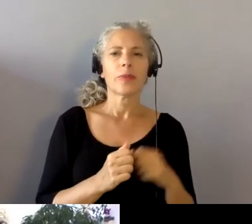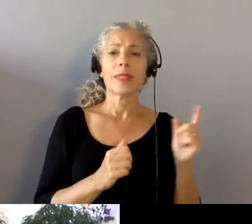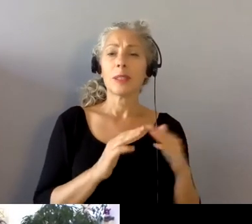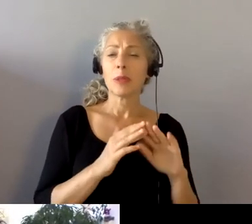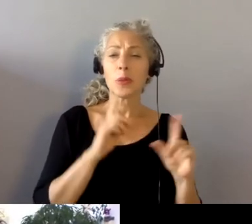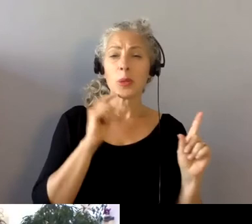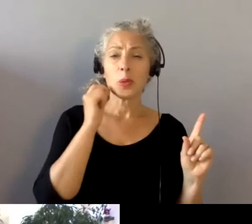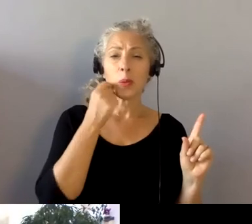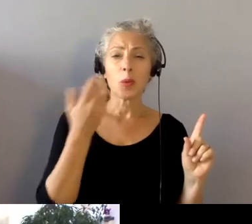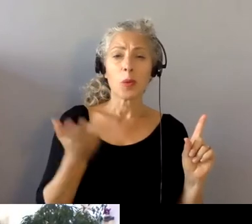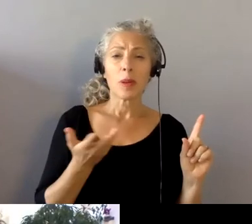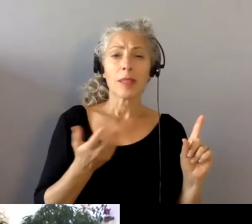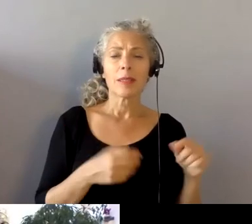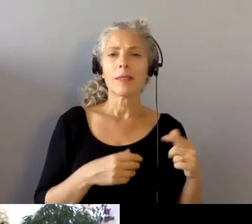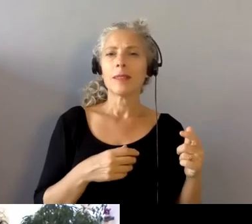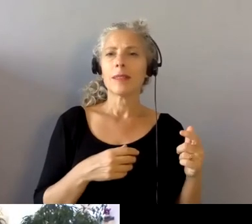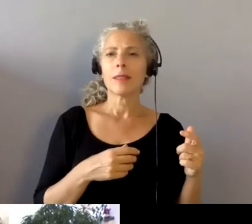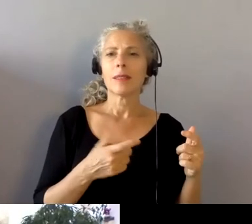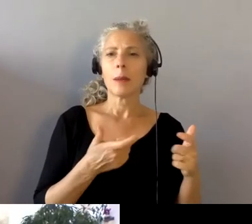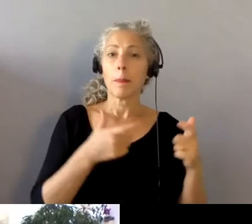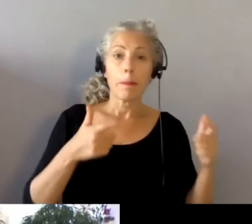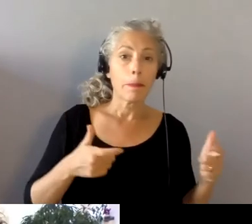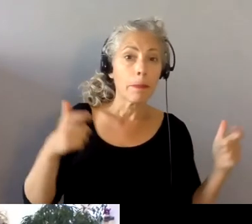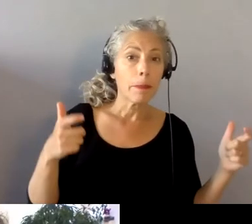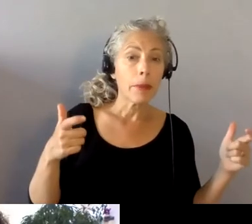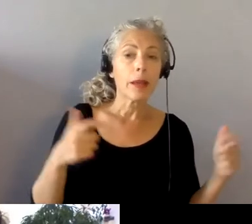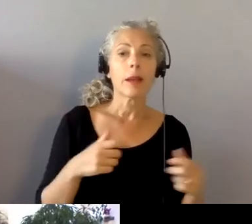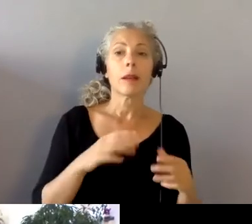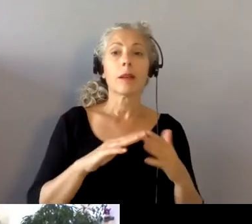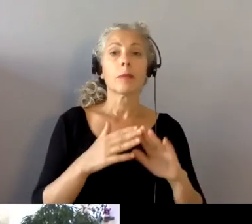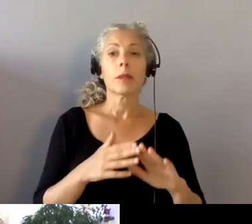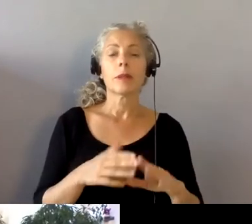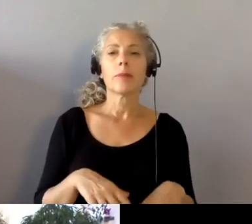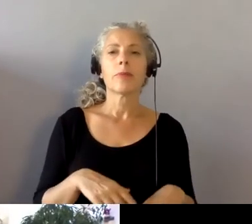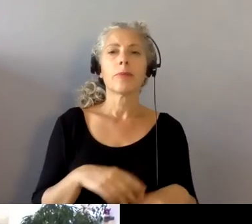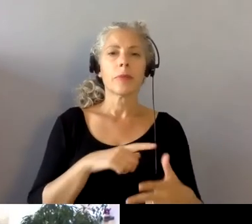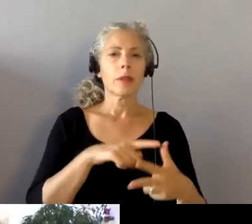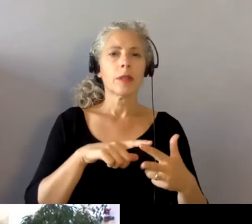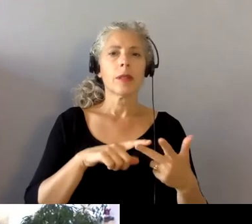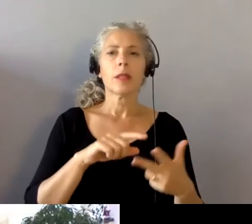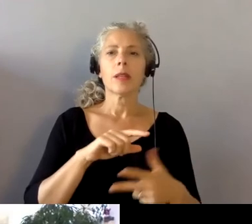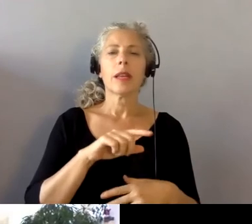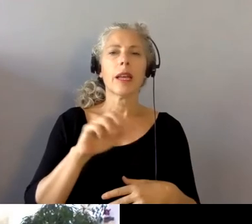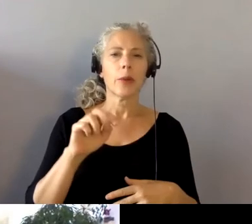is that it was a big Oromo community, a big Tigray and Ethiopian community, Eritrean